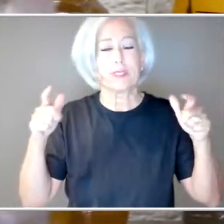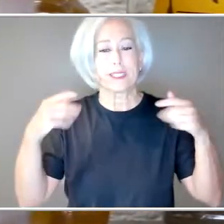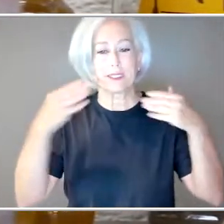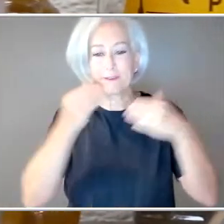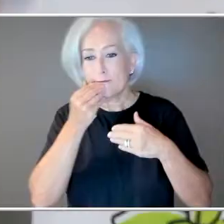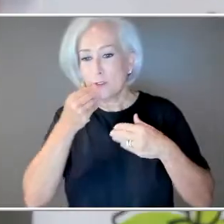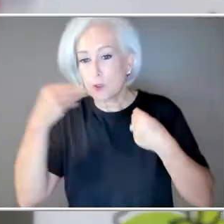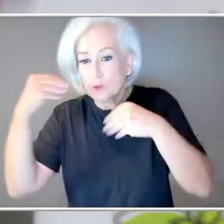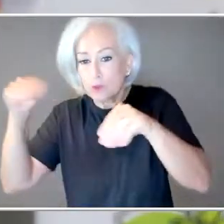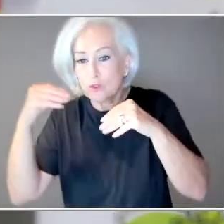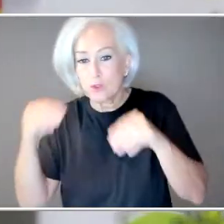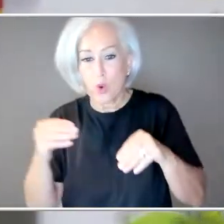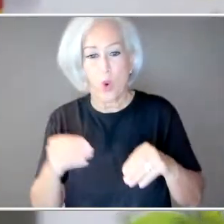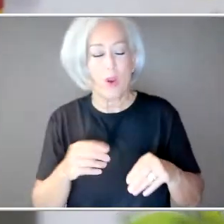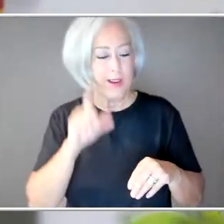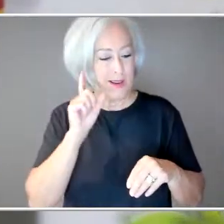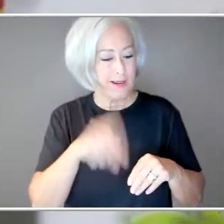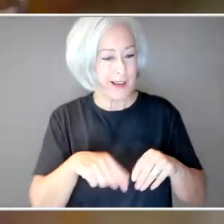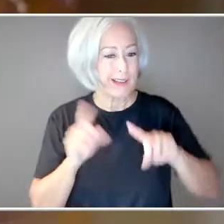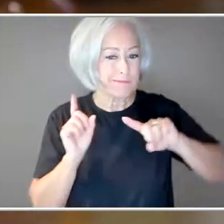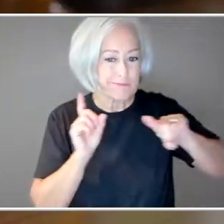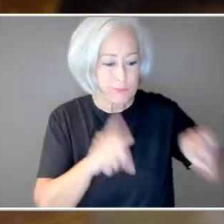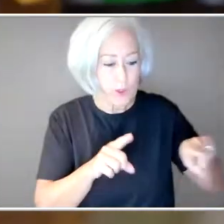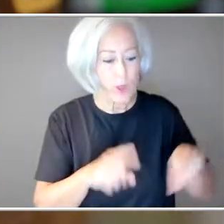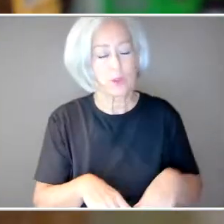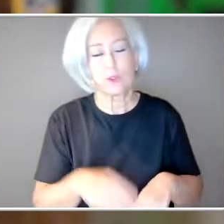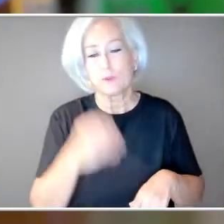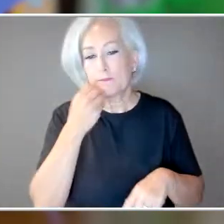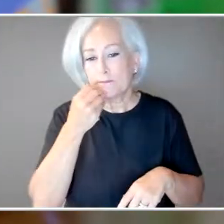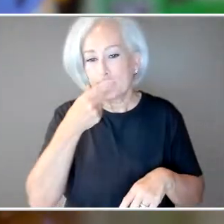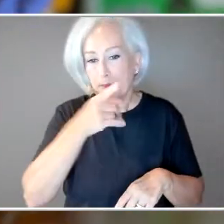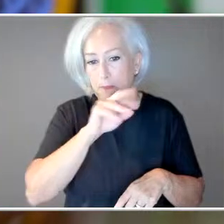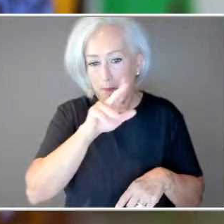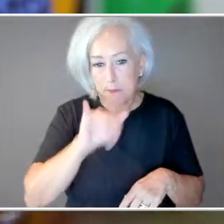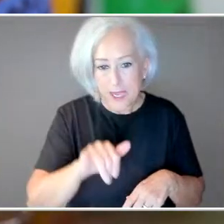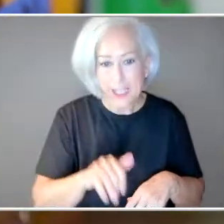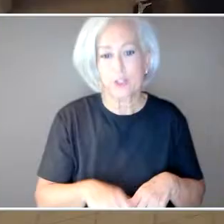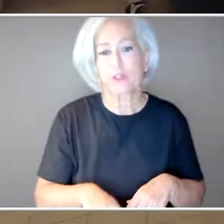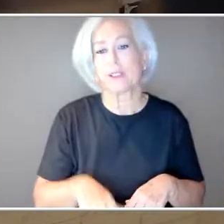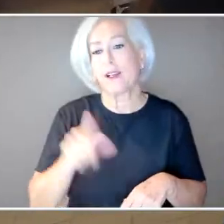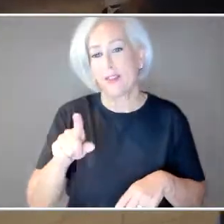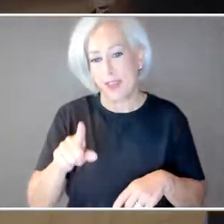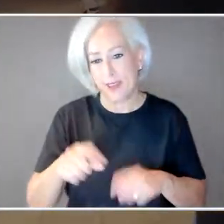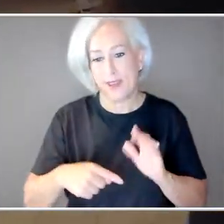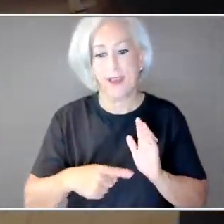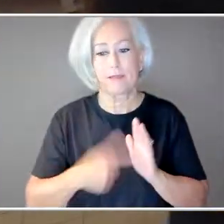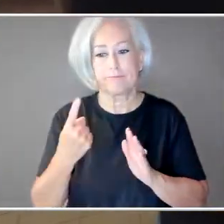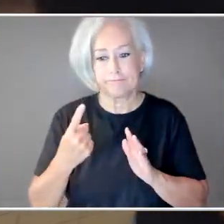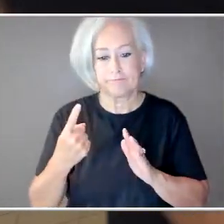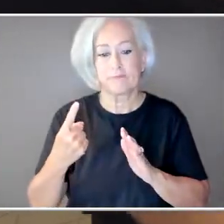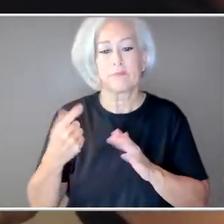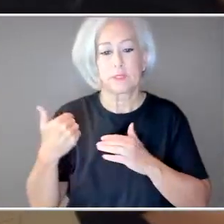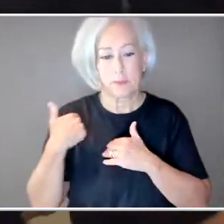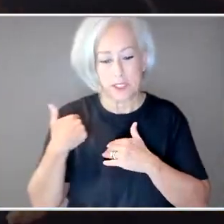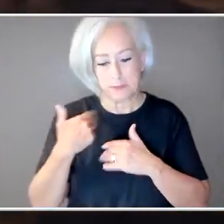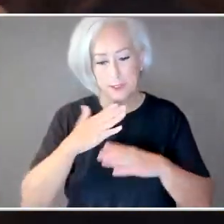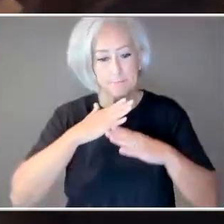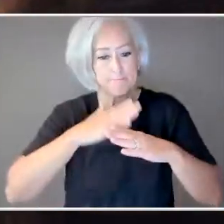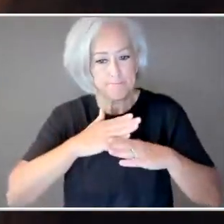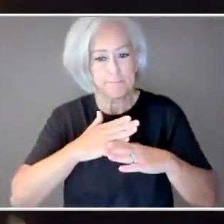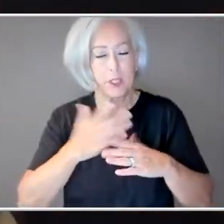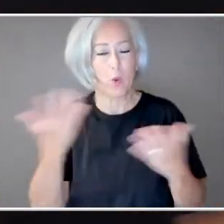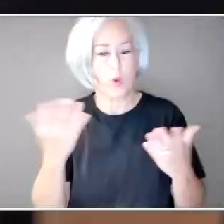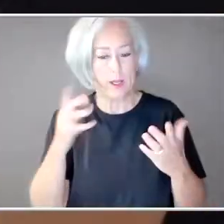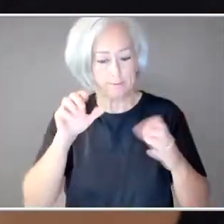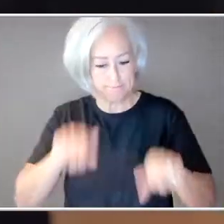insecurity and food allergy double burden or food restriction double burden is significant. These will be perfect. Most of them couldn't afford,